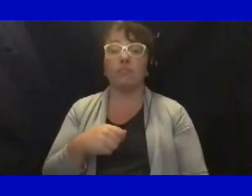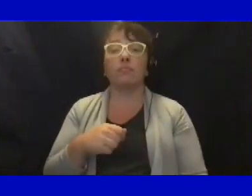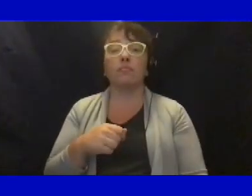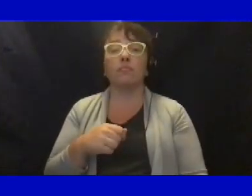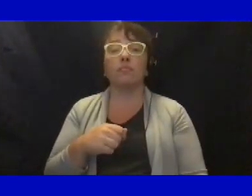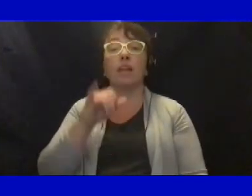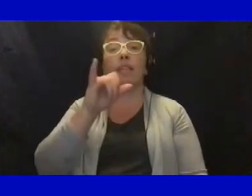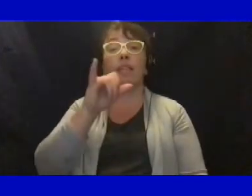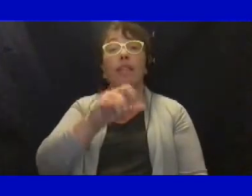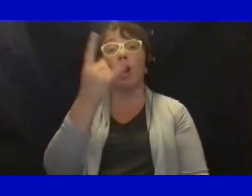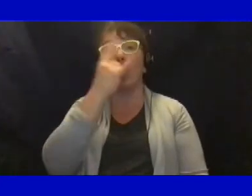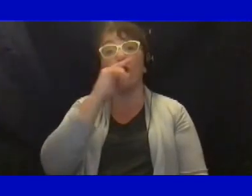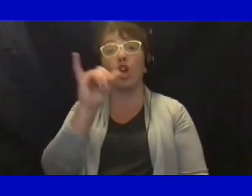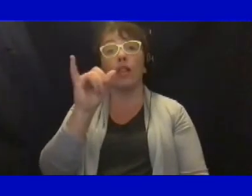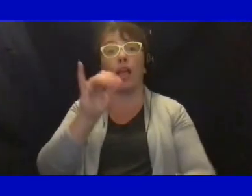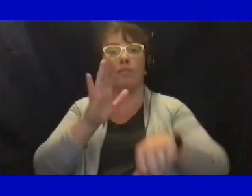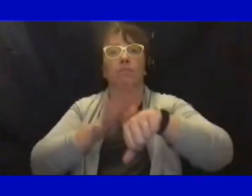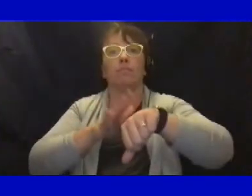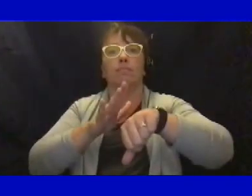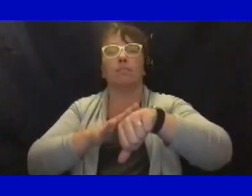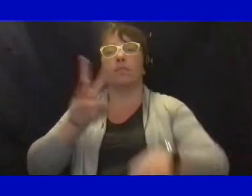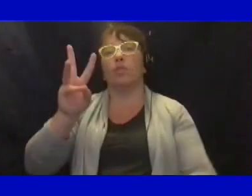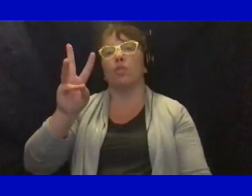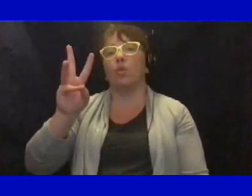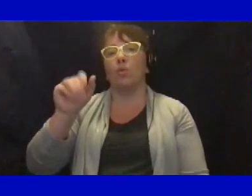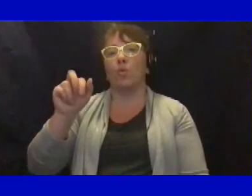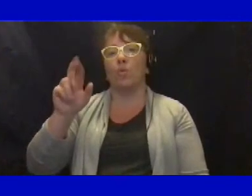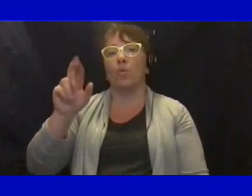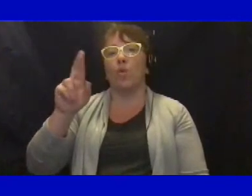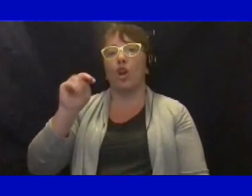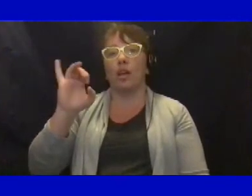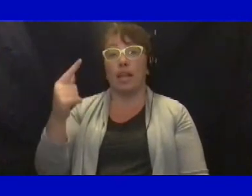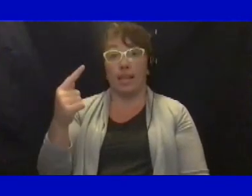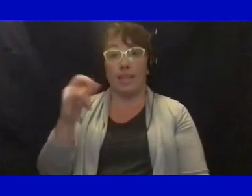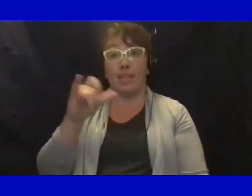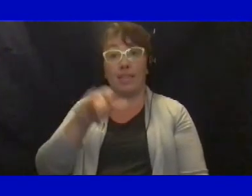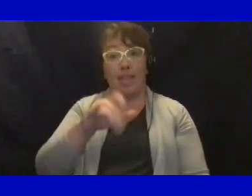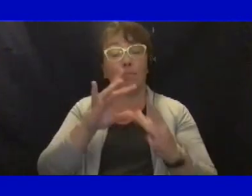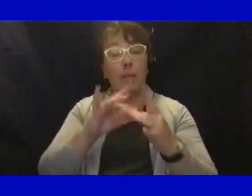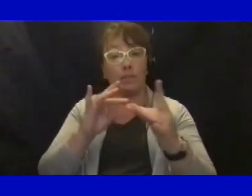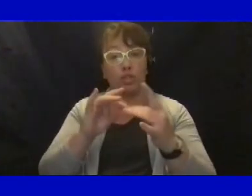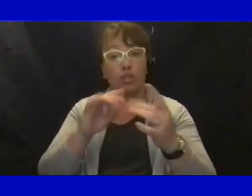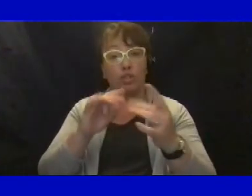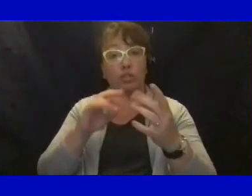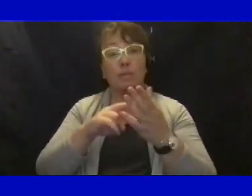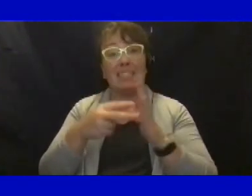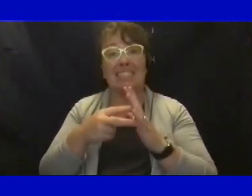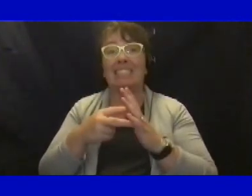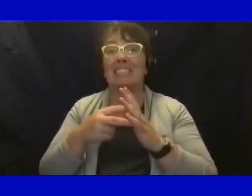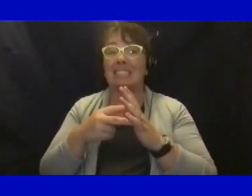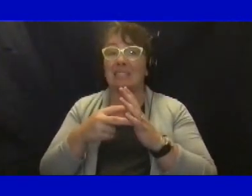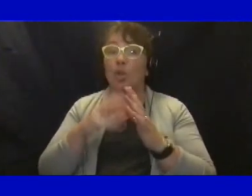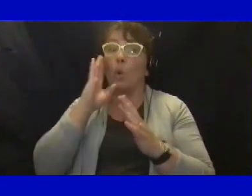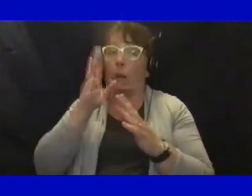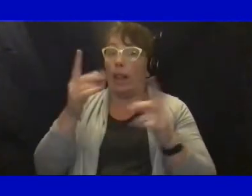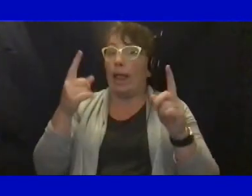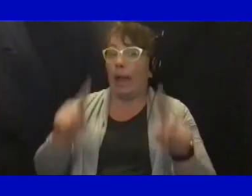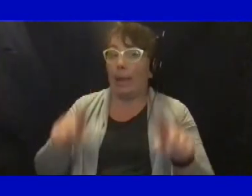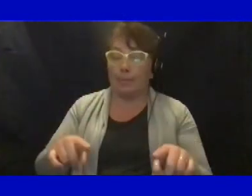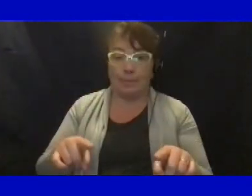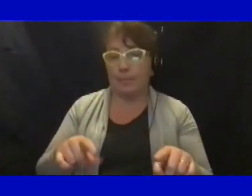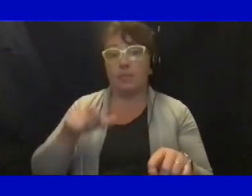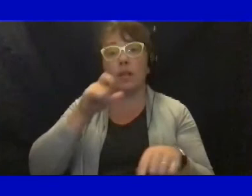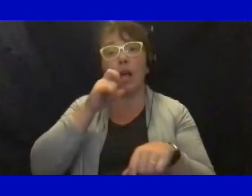So when you get the warning message, this means it's happening, it's imminent. It's not the time to go to Facebook or to